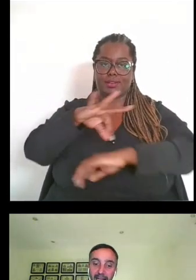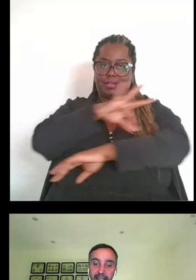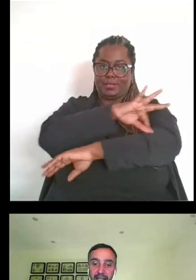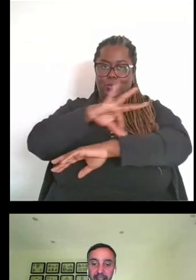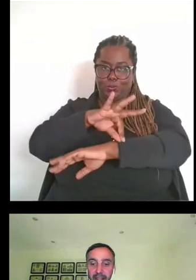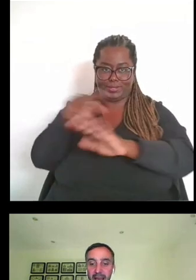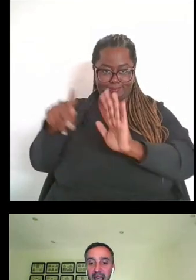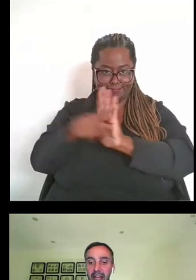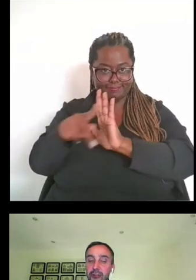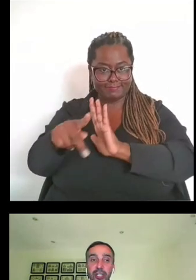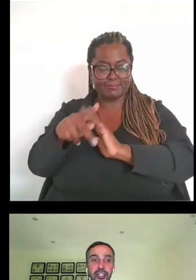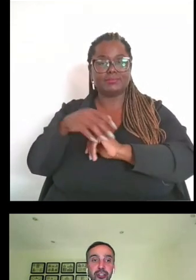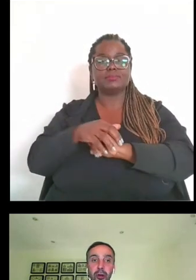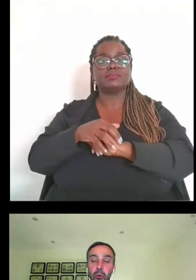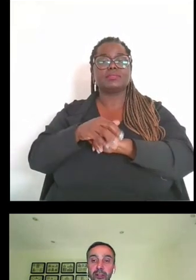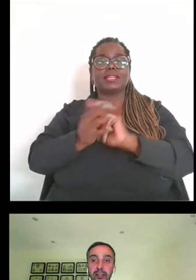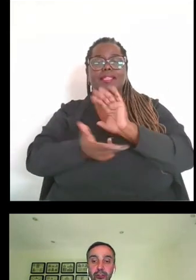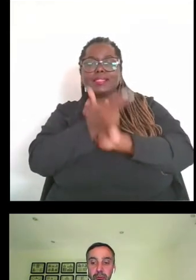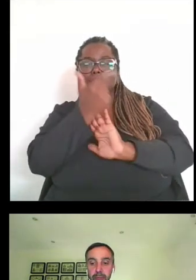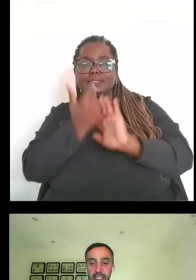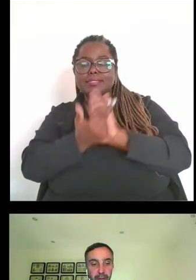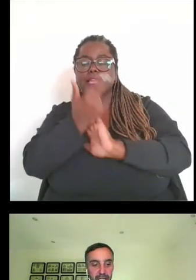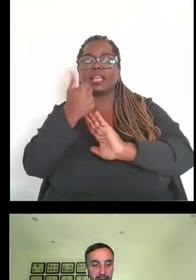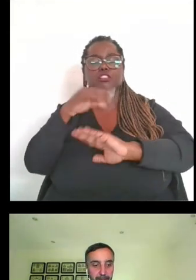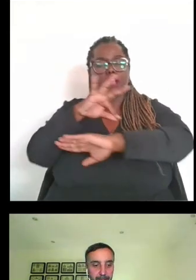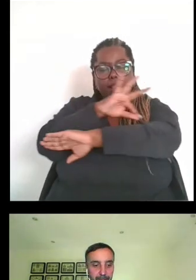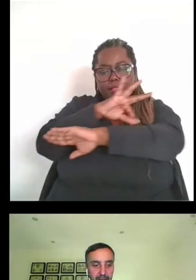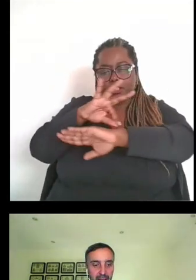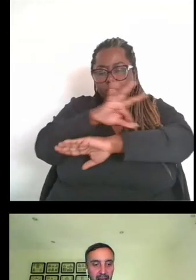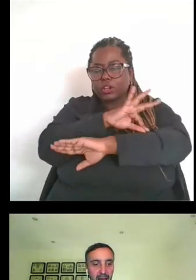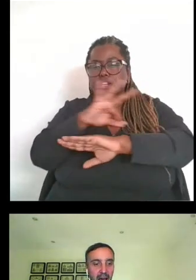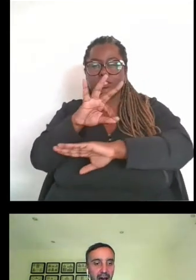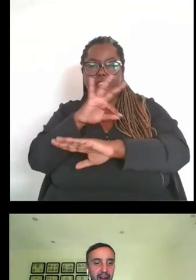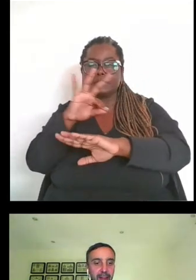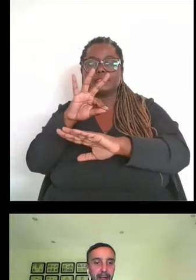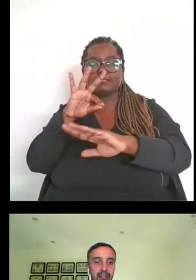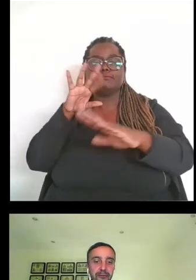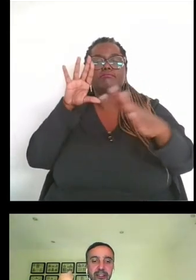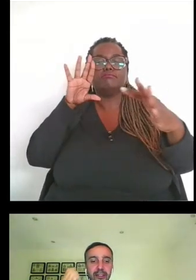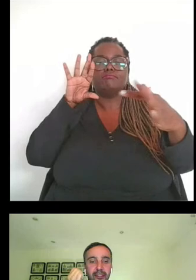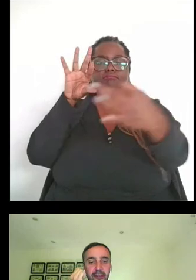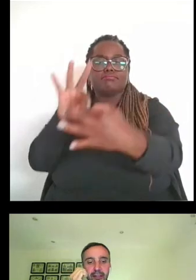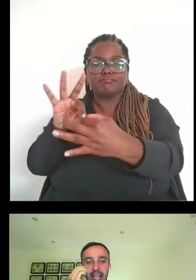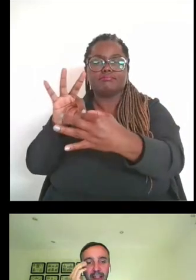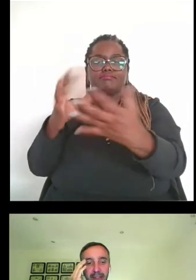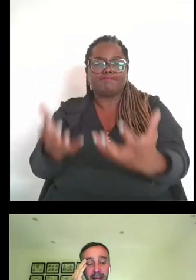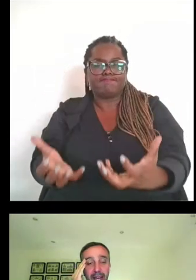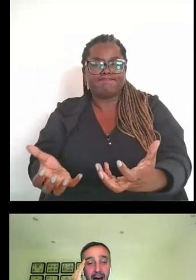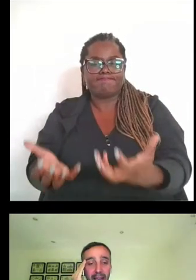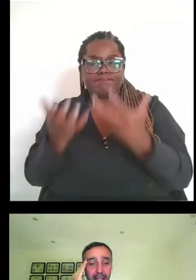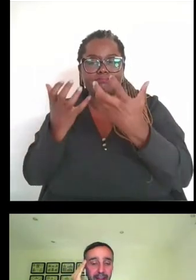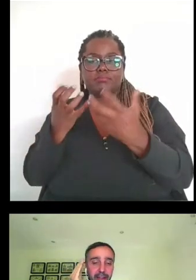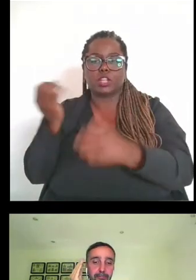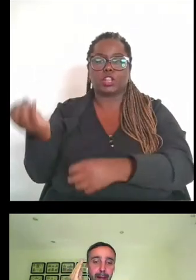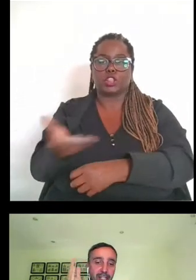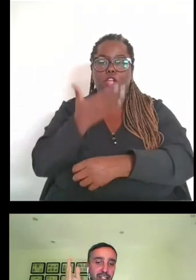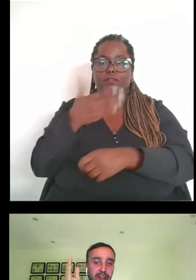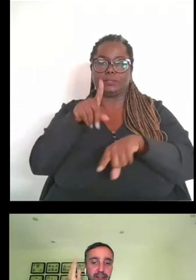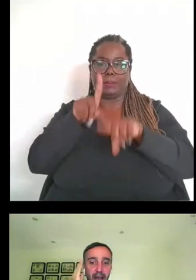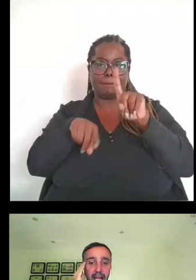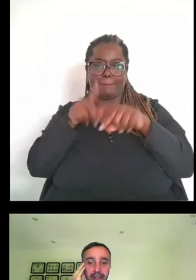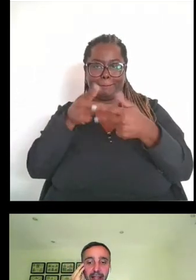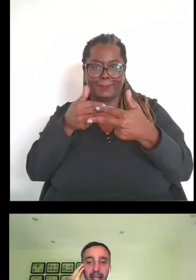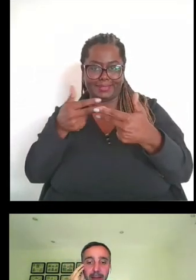are alienated and enriched with new material unexpected visitors gay style icons